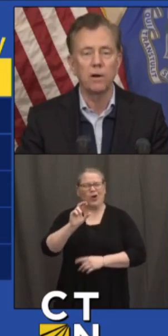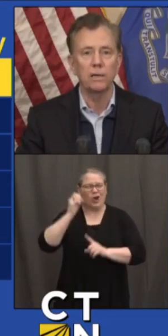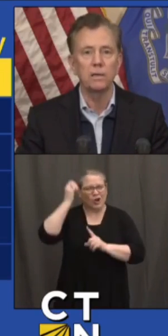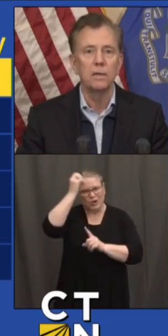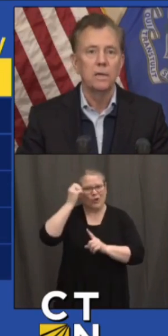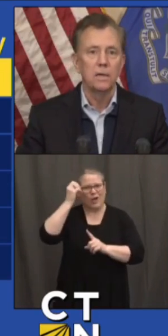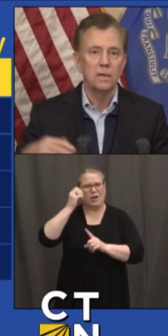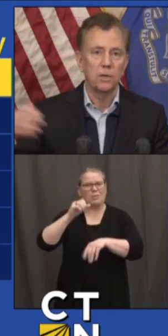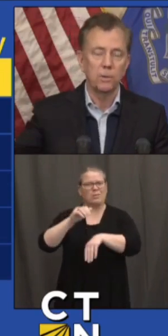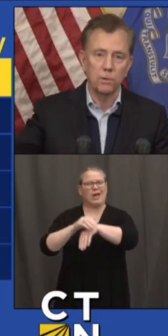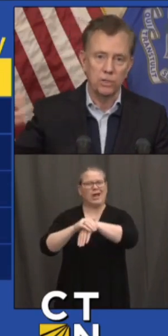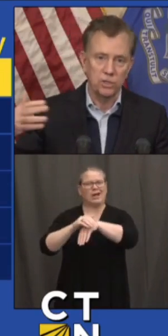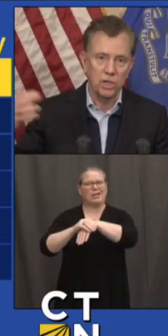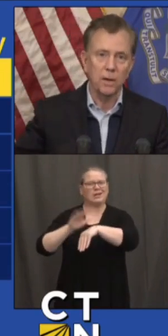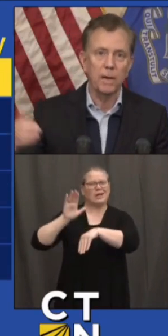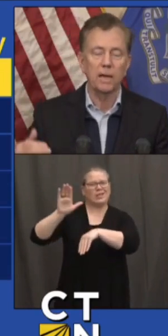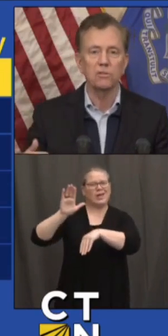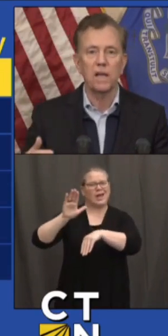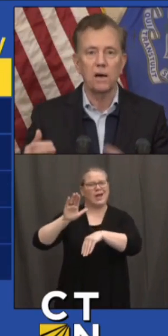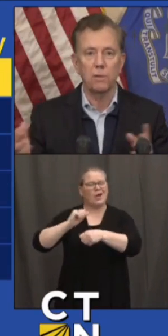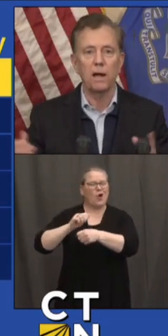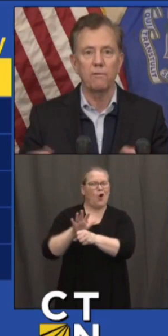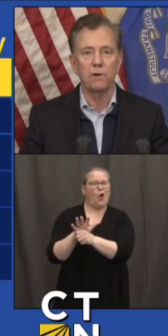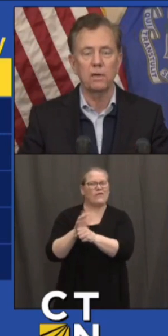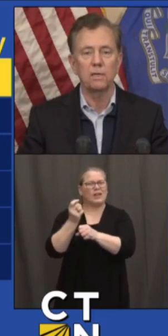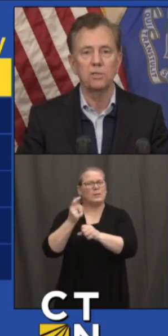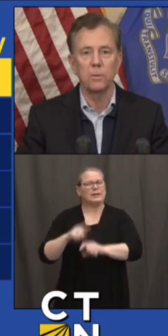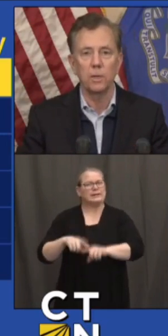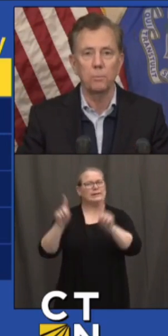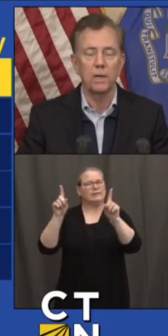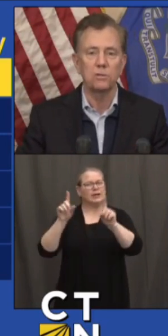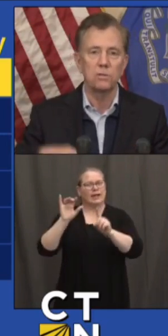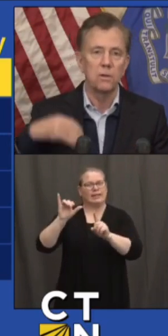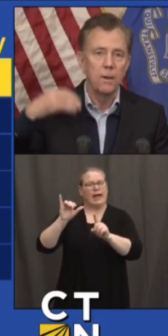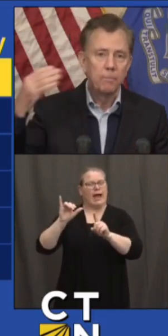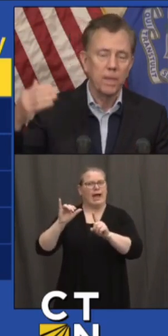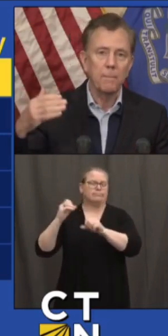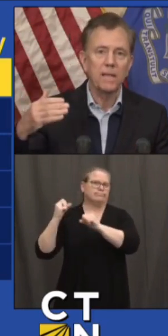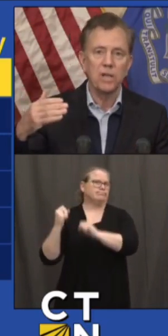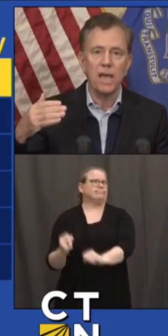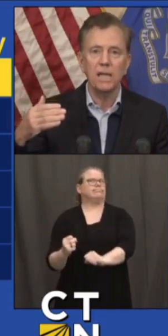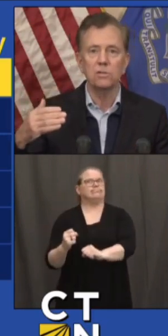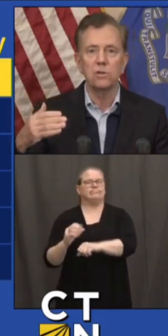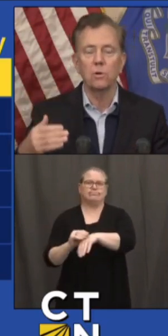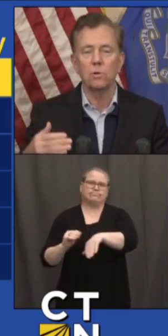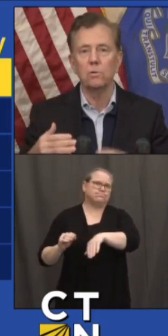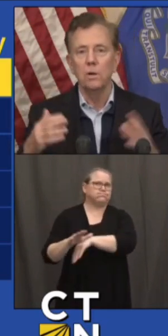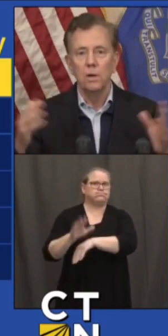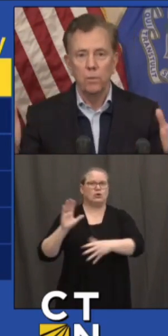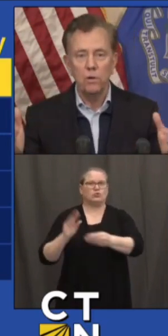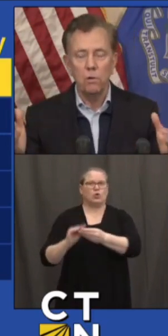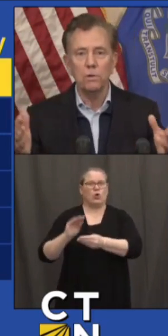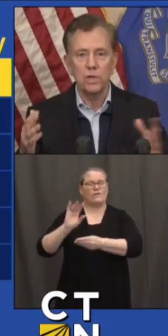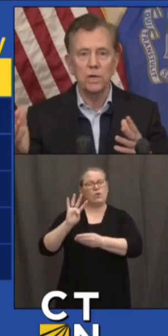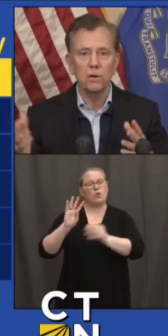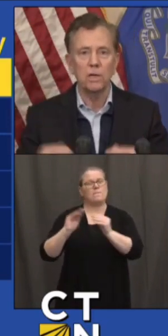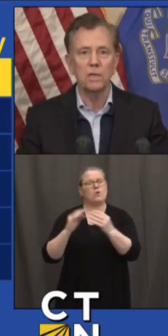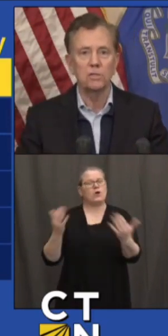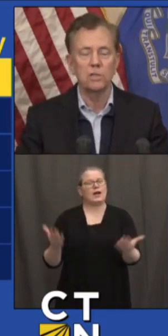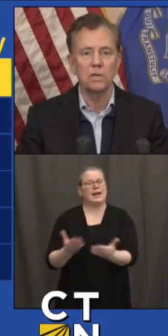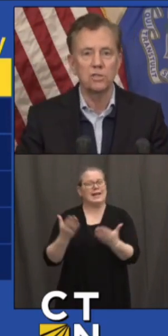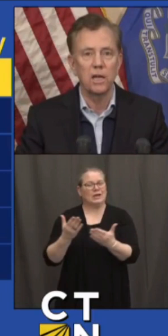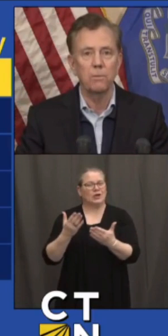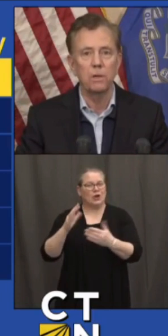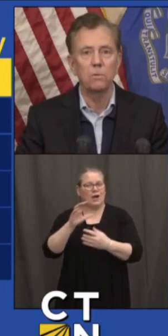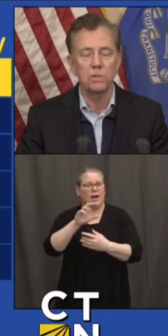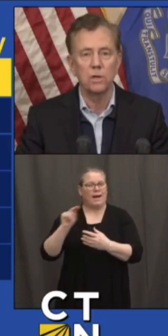Kingdom variant, similar to what you see coming out of South Africa and some other places. That makes 8 in total. We knew it was here in